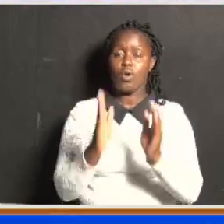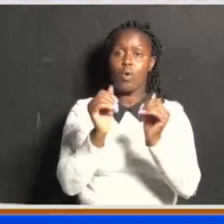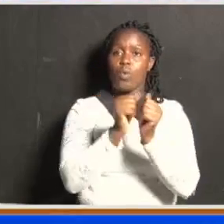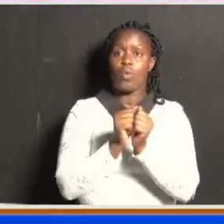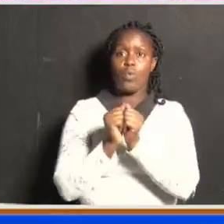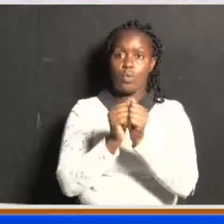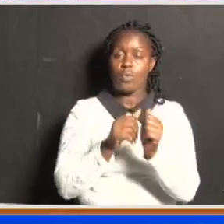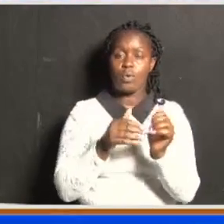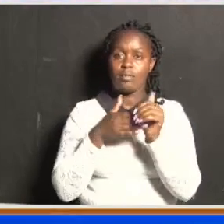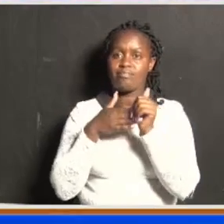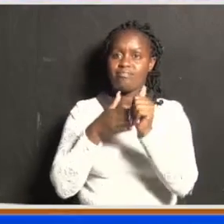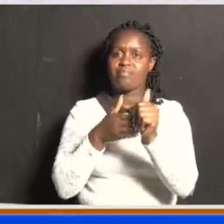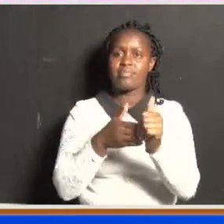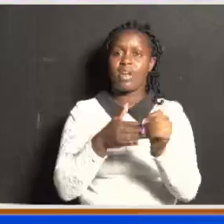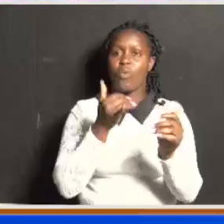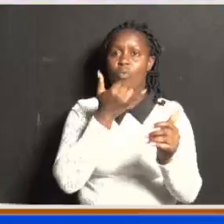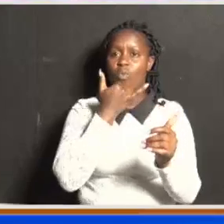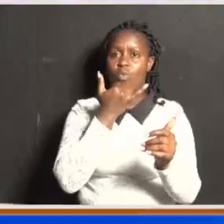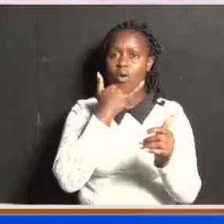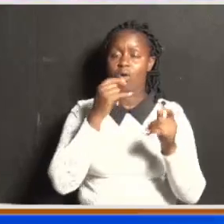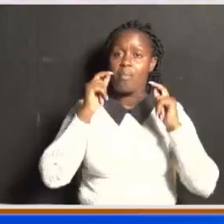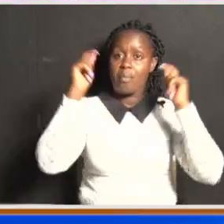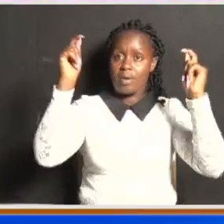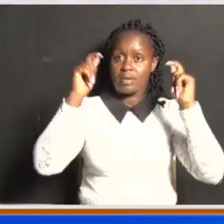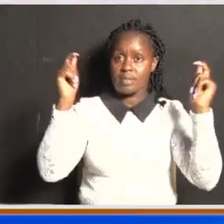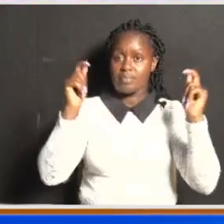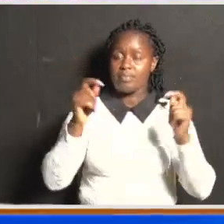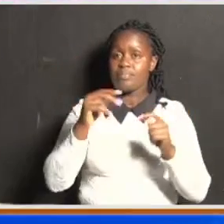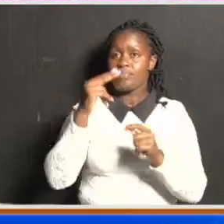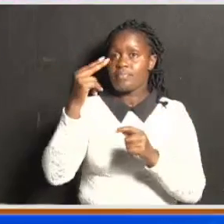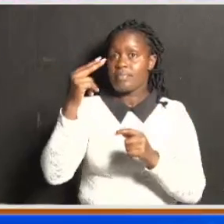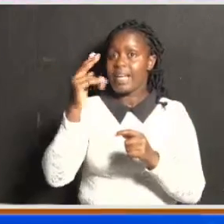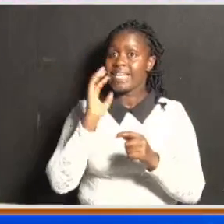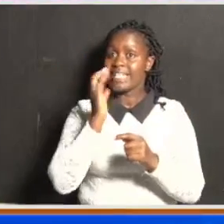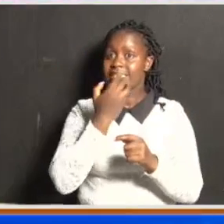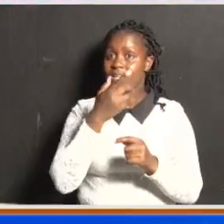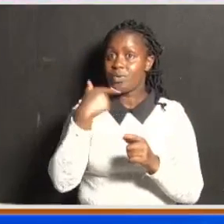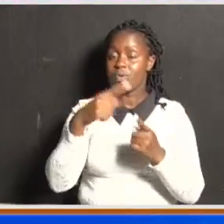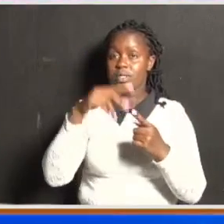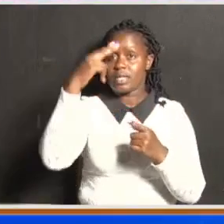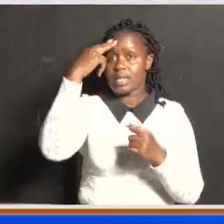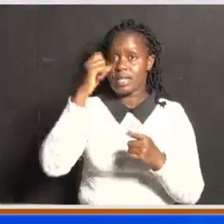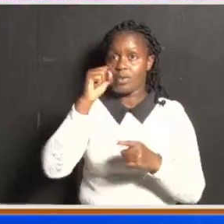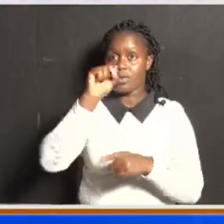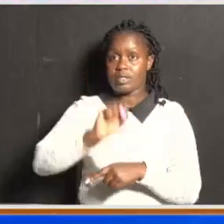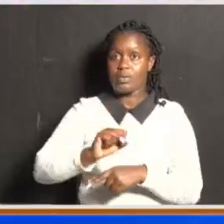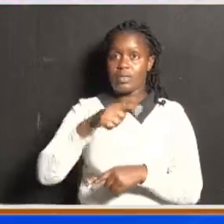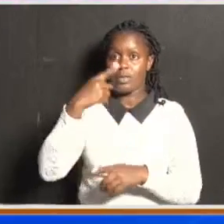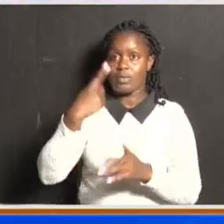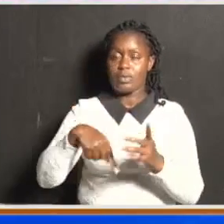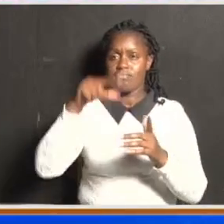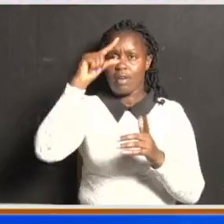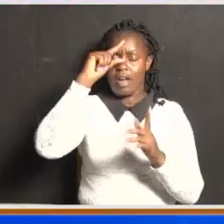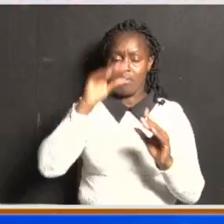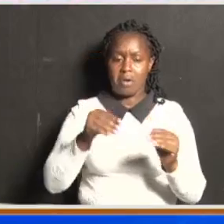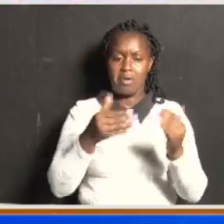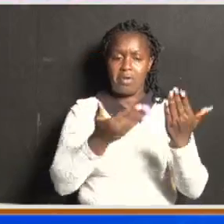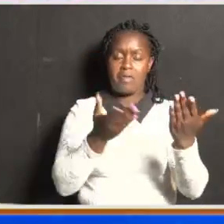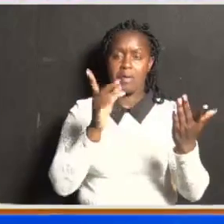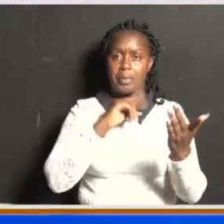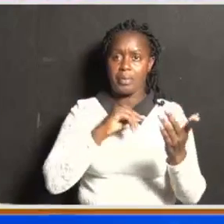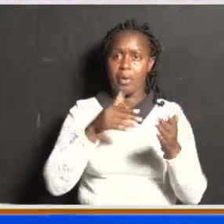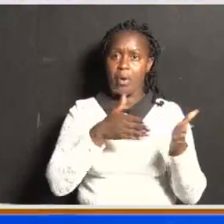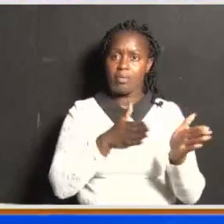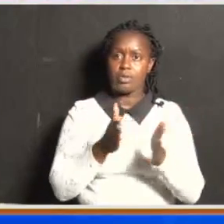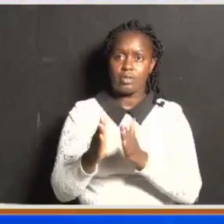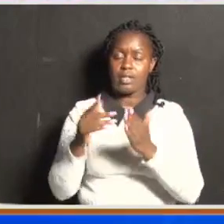street protests. Gachagua, who was speaking in Narok South, said the government had offered an opportunity for bipartisan talks